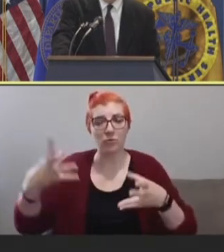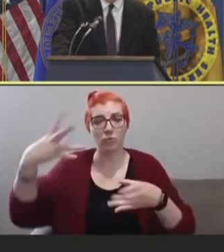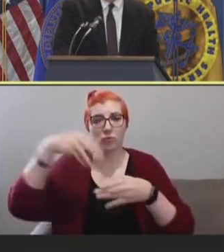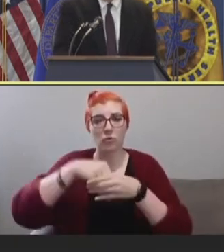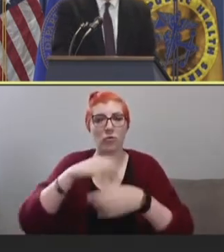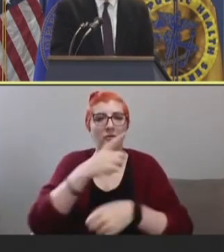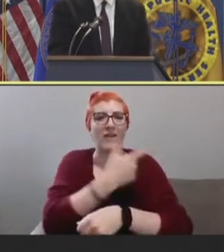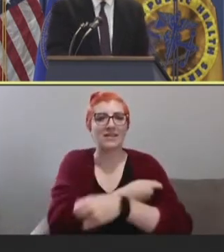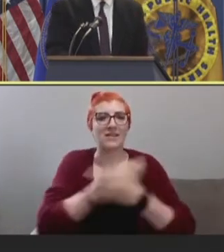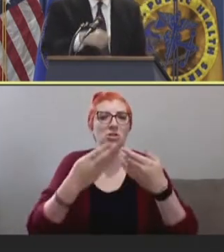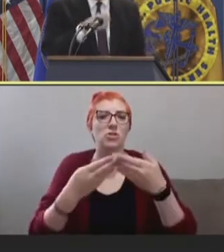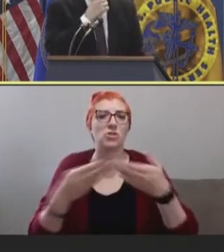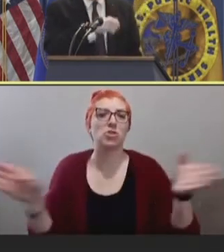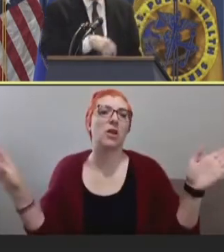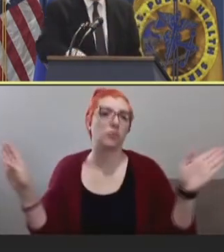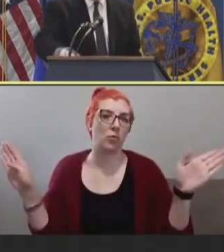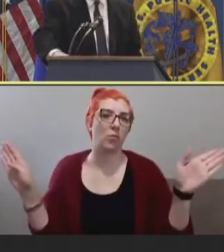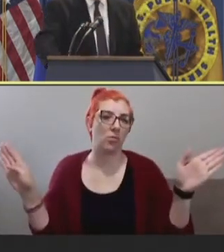general.